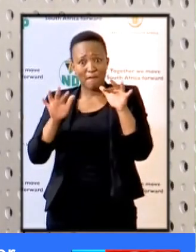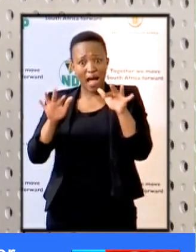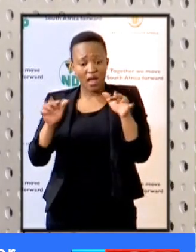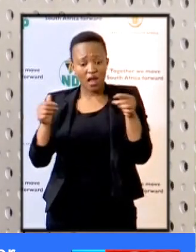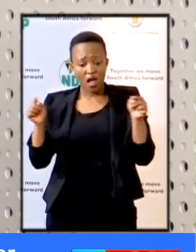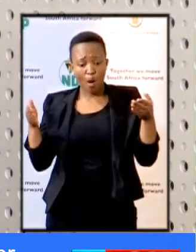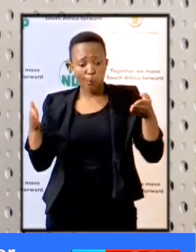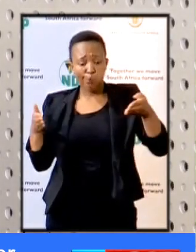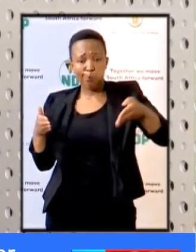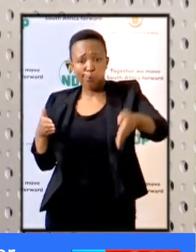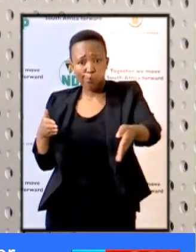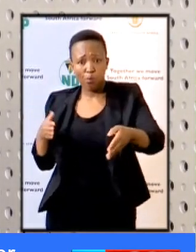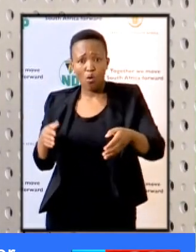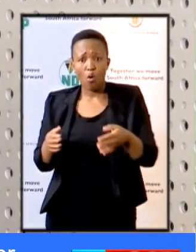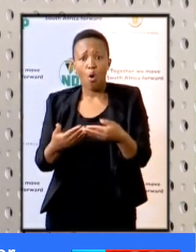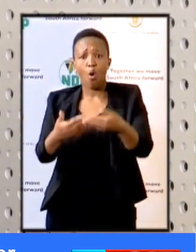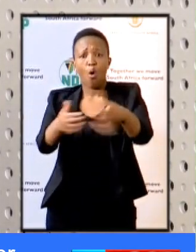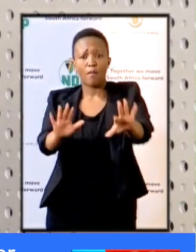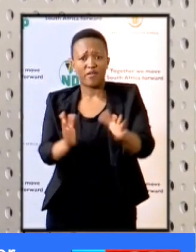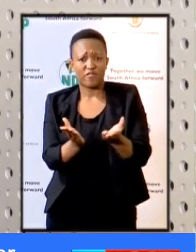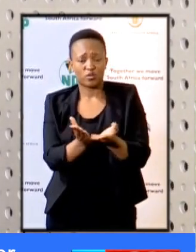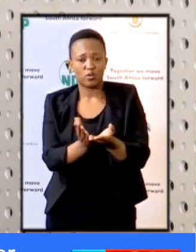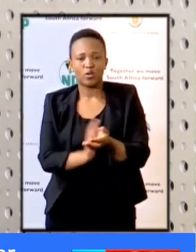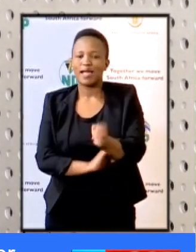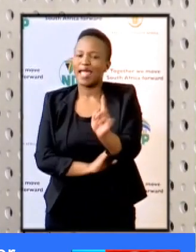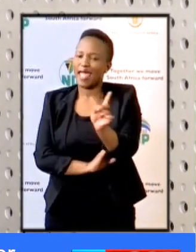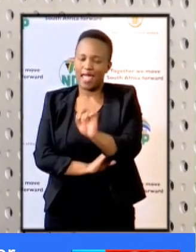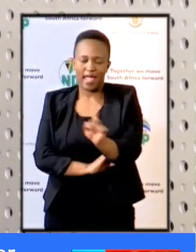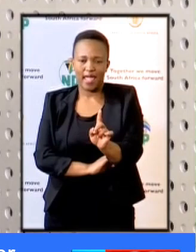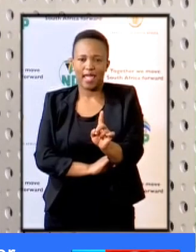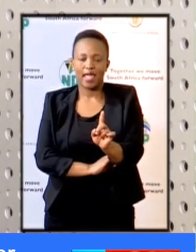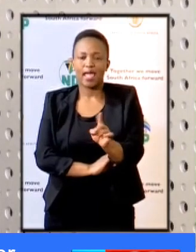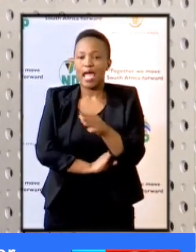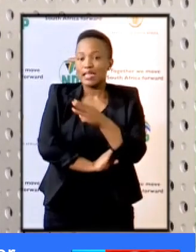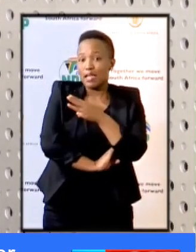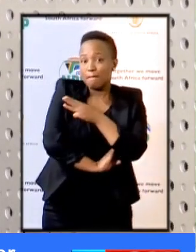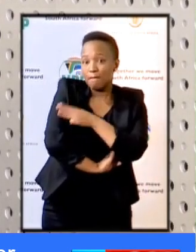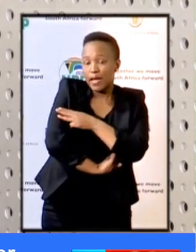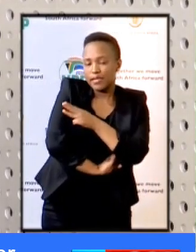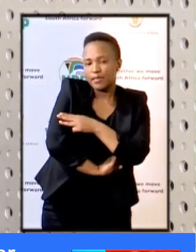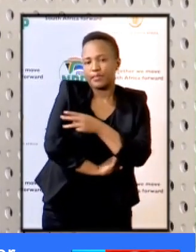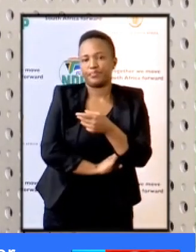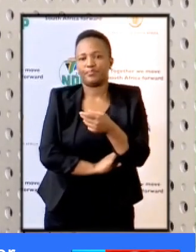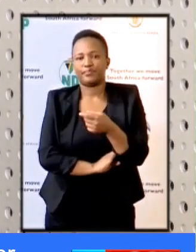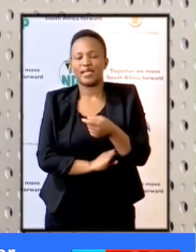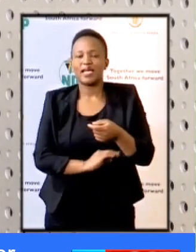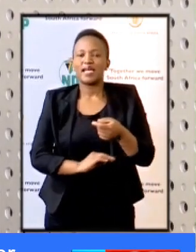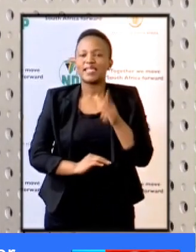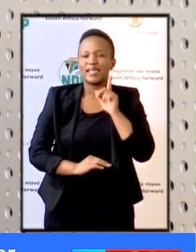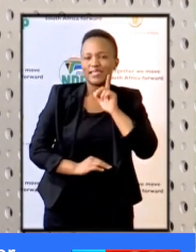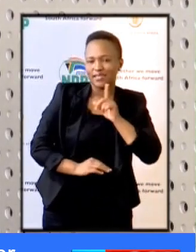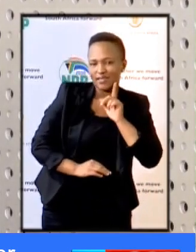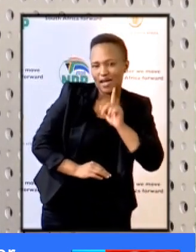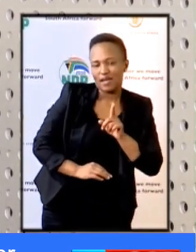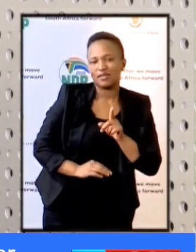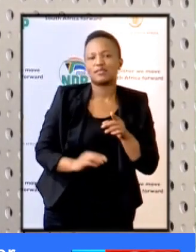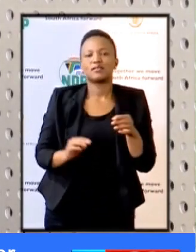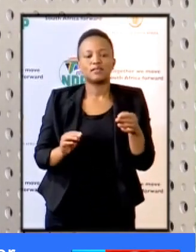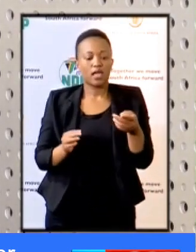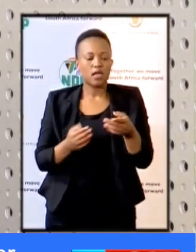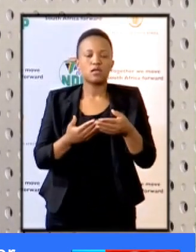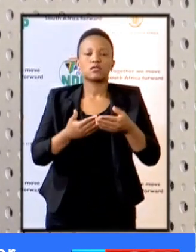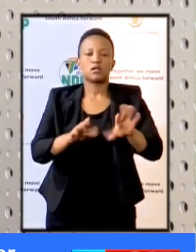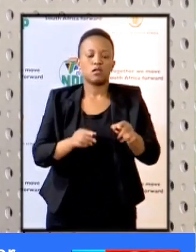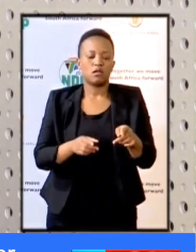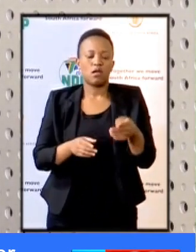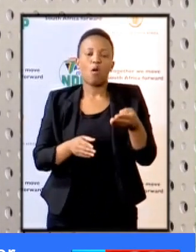Ka di 4 re keta pele ya lefapha e qale ho ya mosebetsing hore e tlo